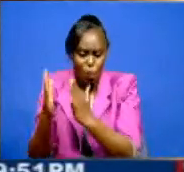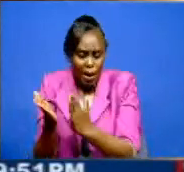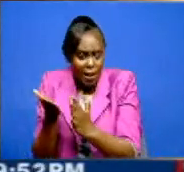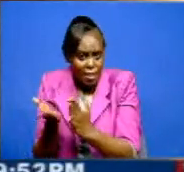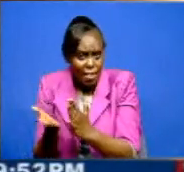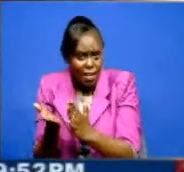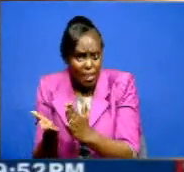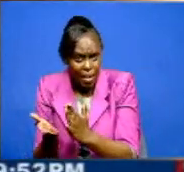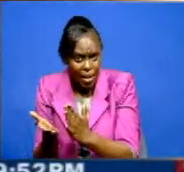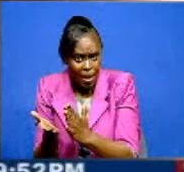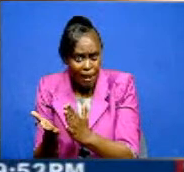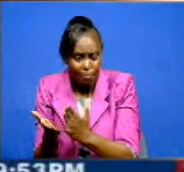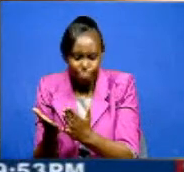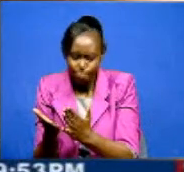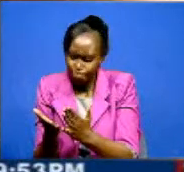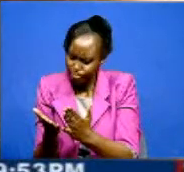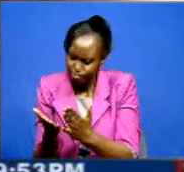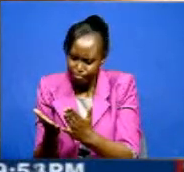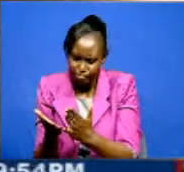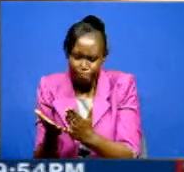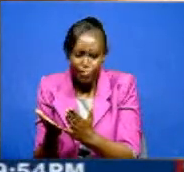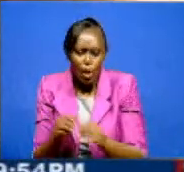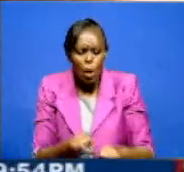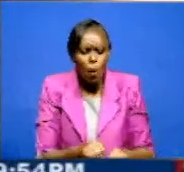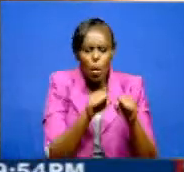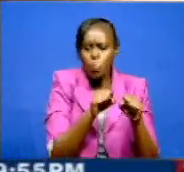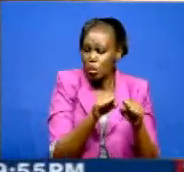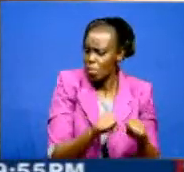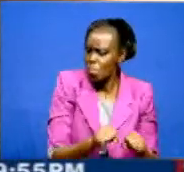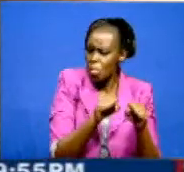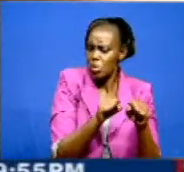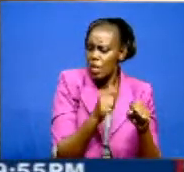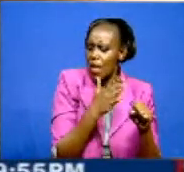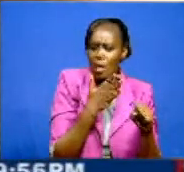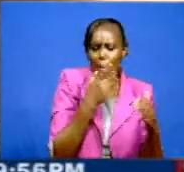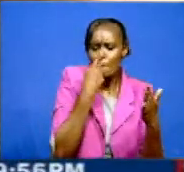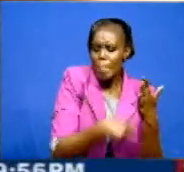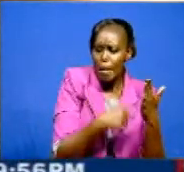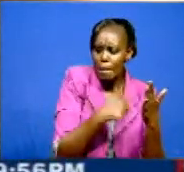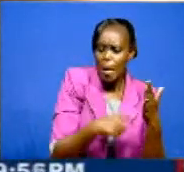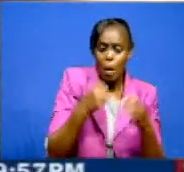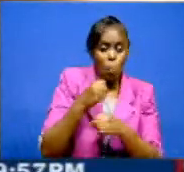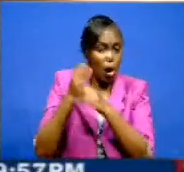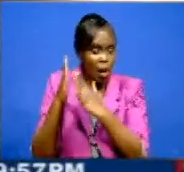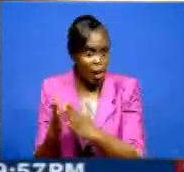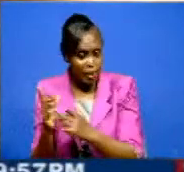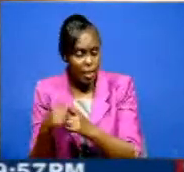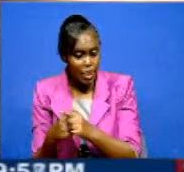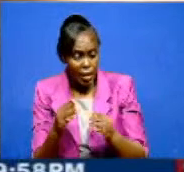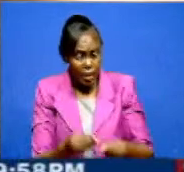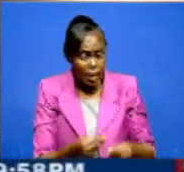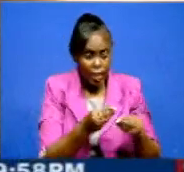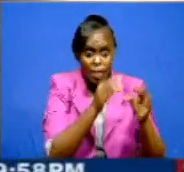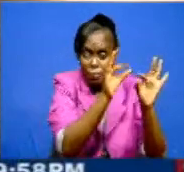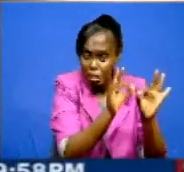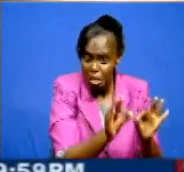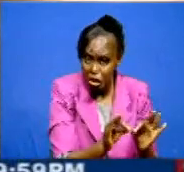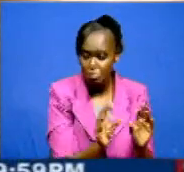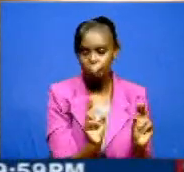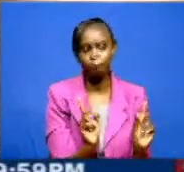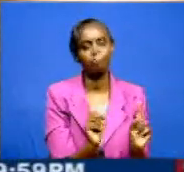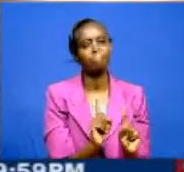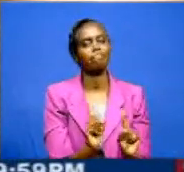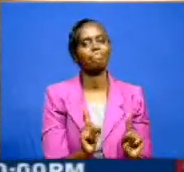notorious, deducting monies from their employees and not submitting to wherever it should be